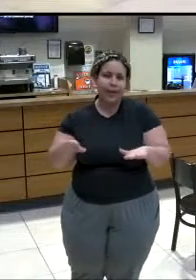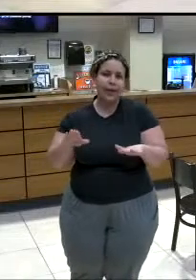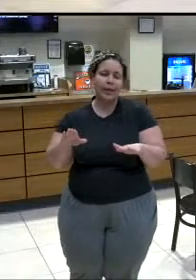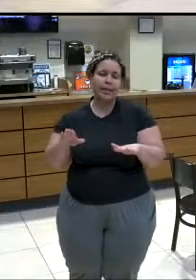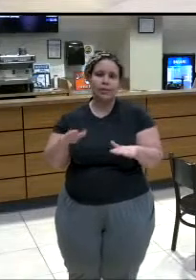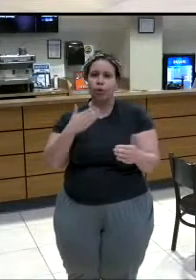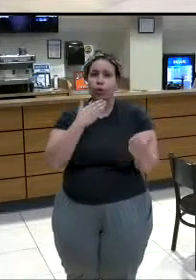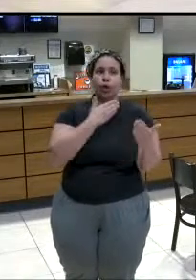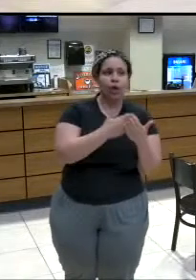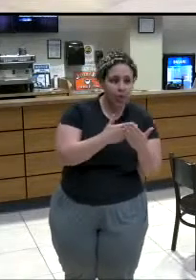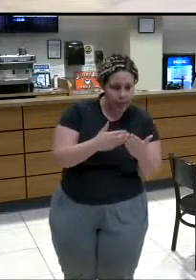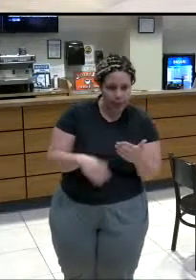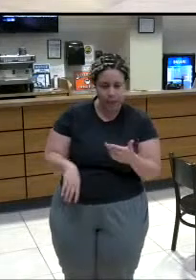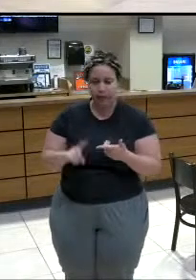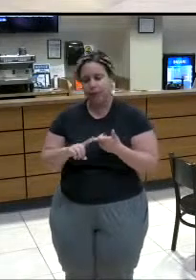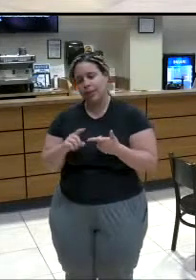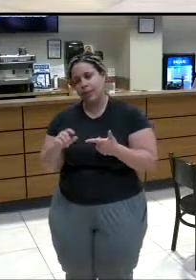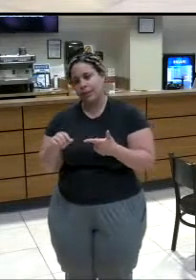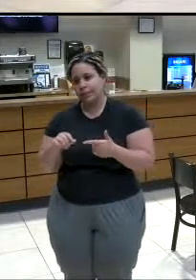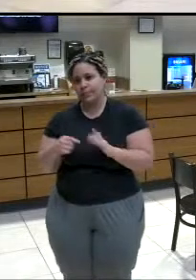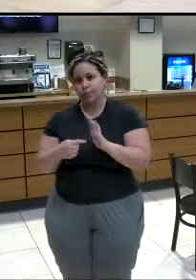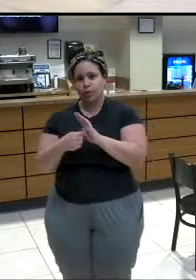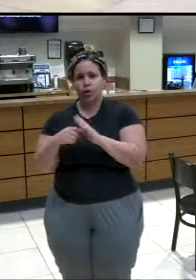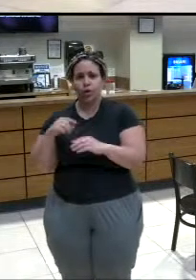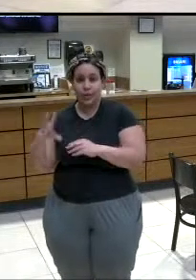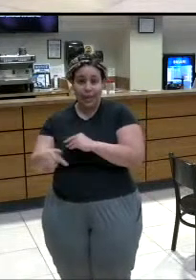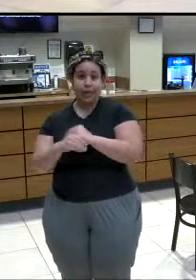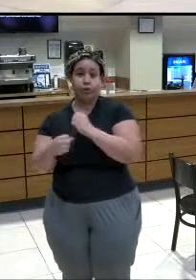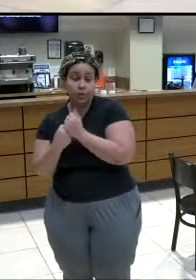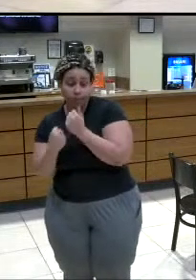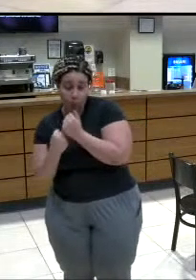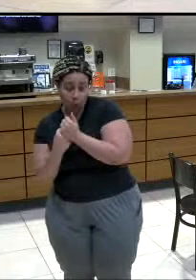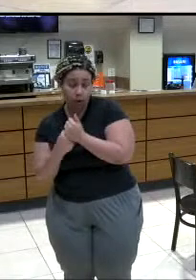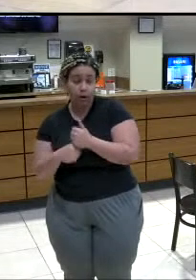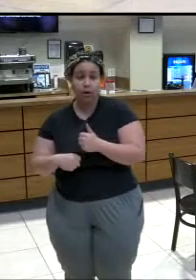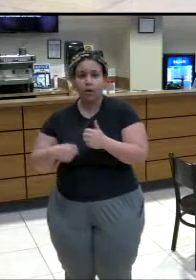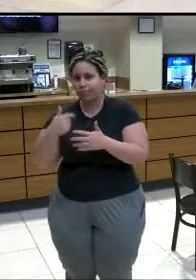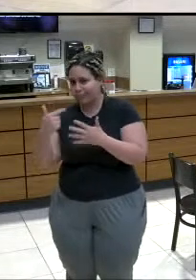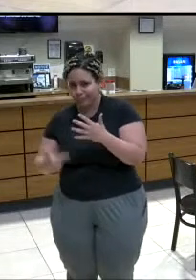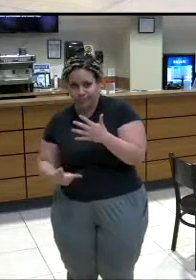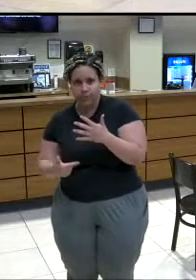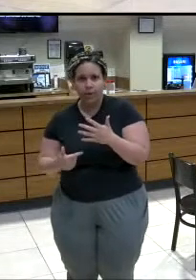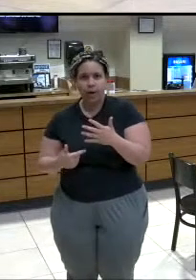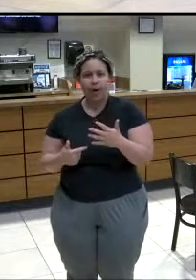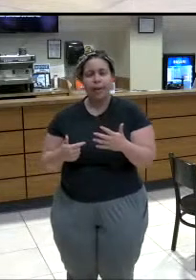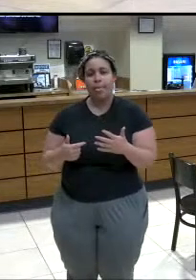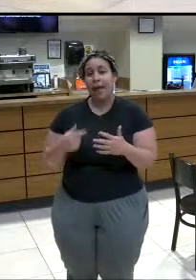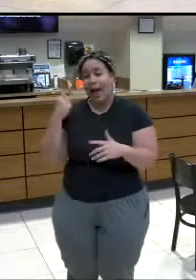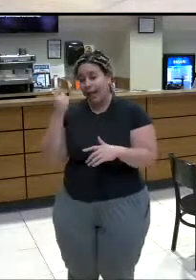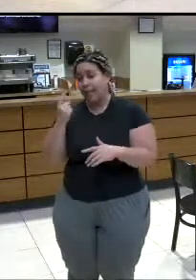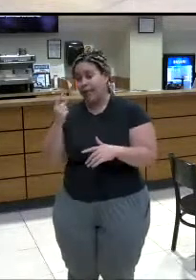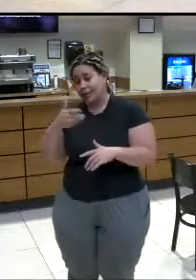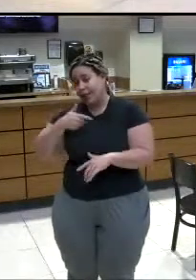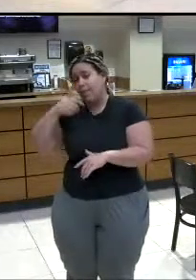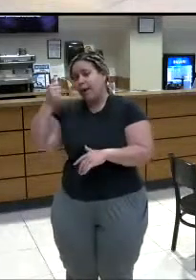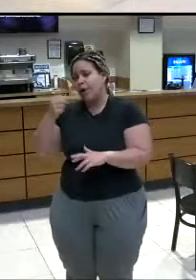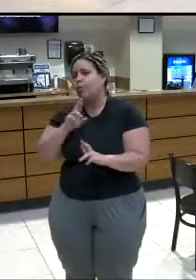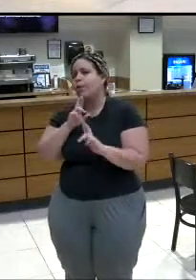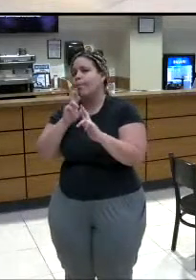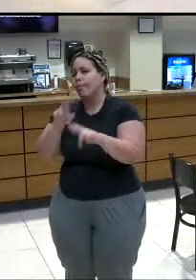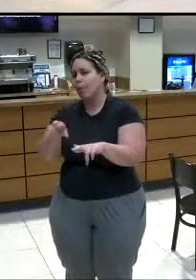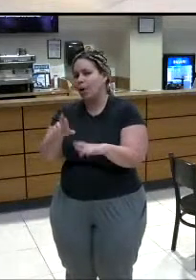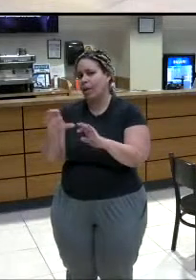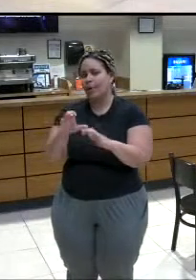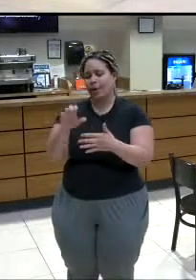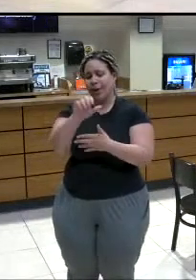support in, and this is what I'm doing to help your kid. I think that is a better report than just having a report card that has an A, B,